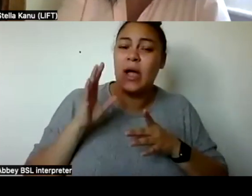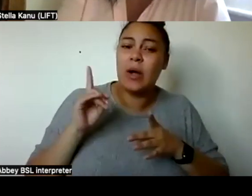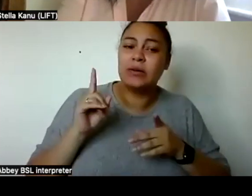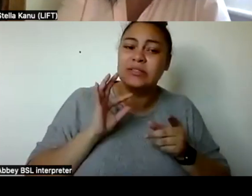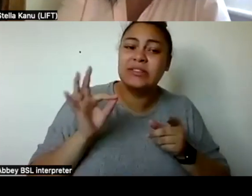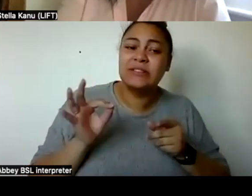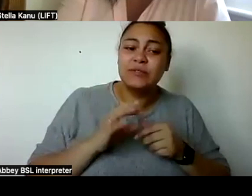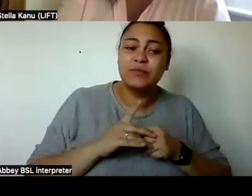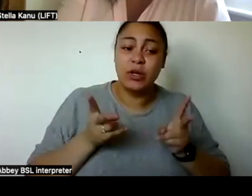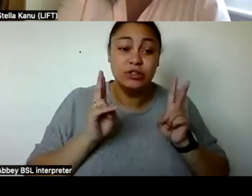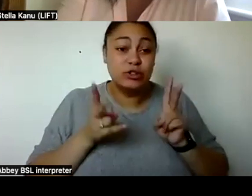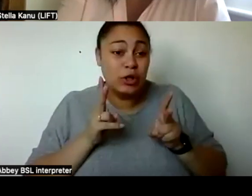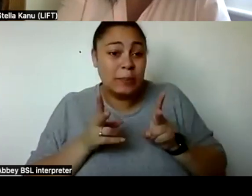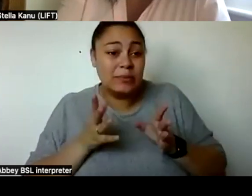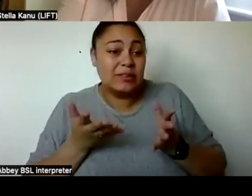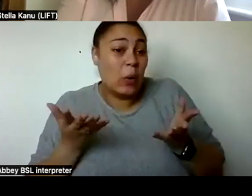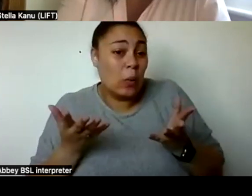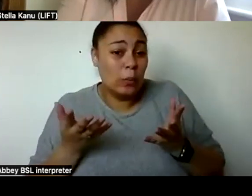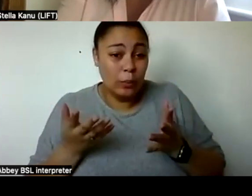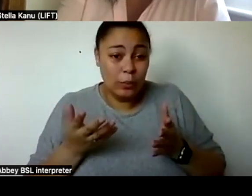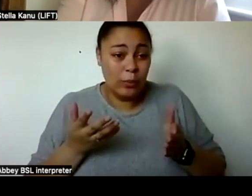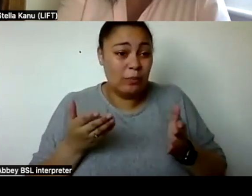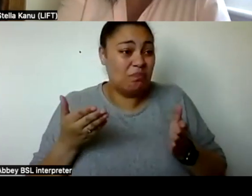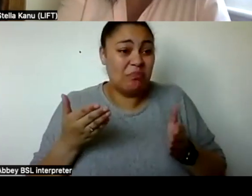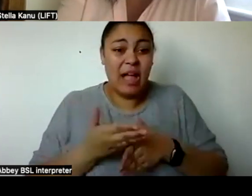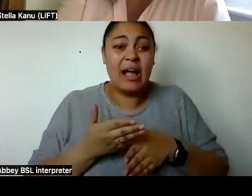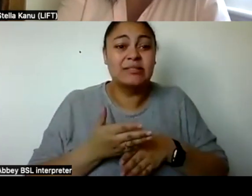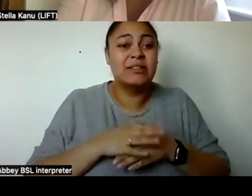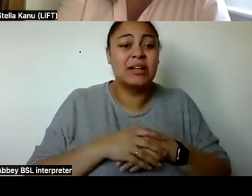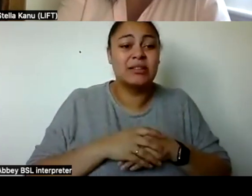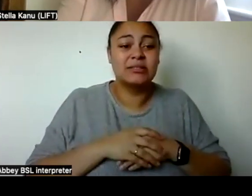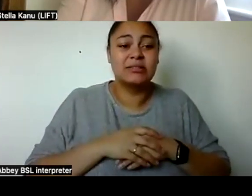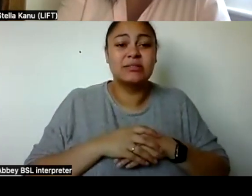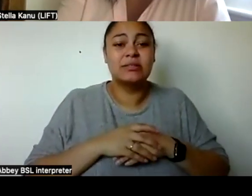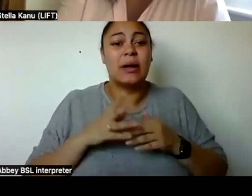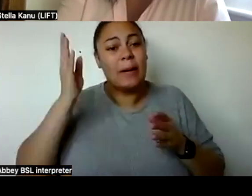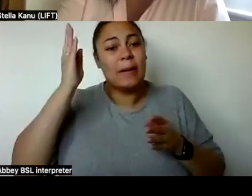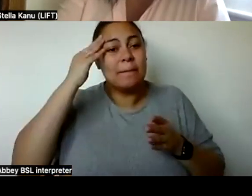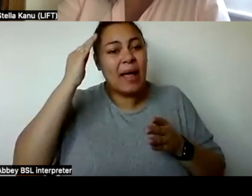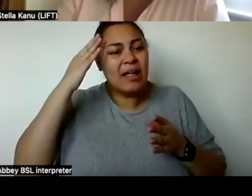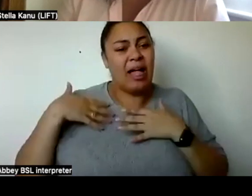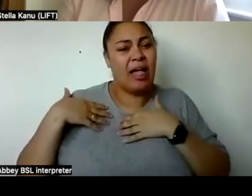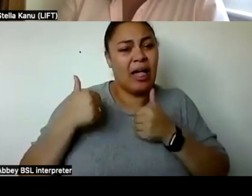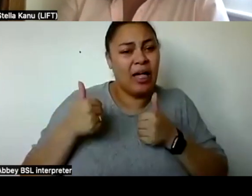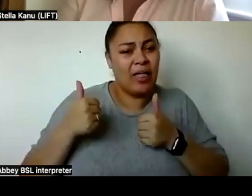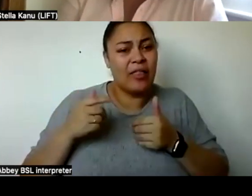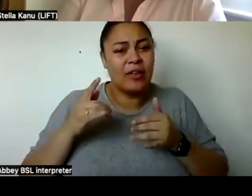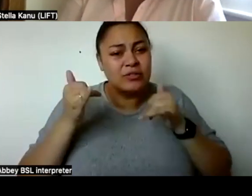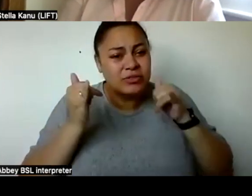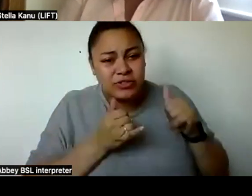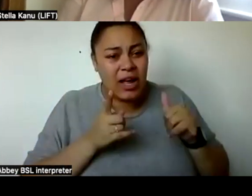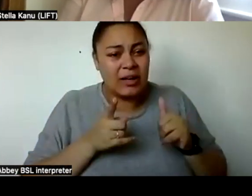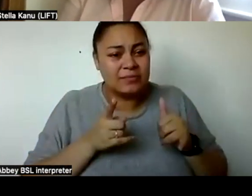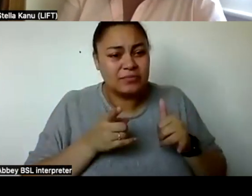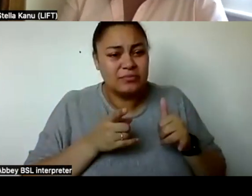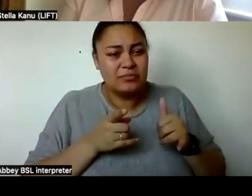And the Lyft have done some things which I've never seen in other companies, like, you know, a mental health wellness check, you know, a sort of